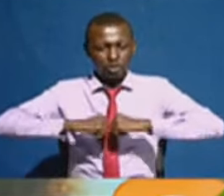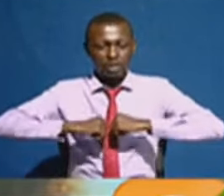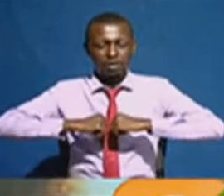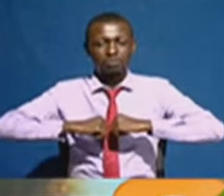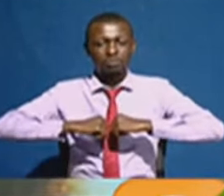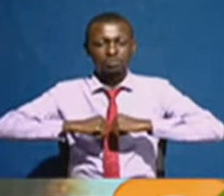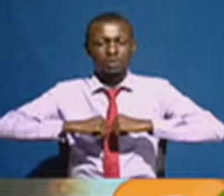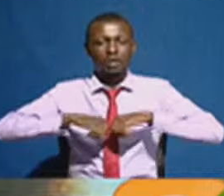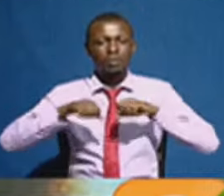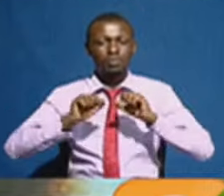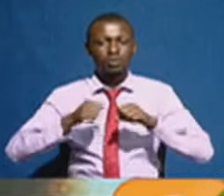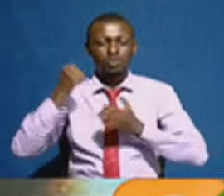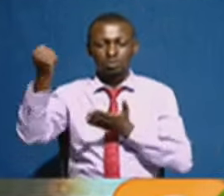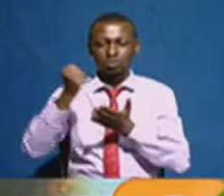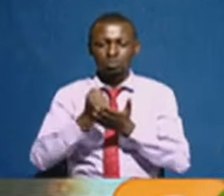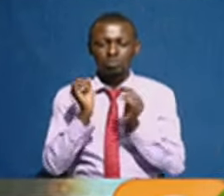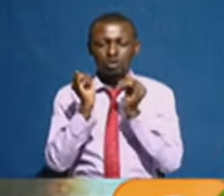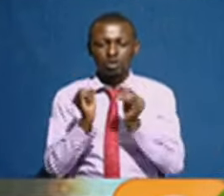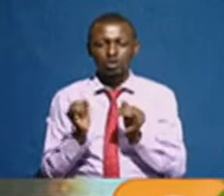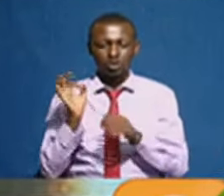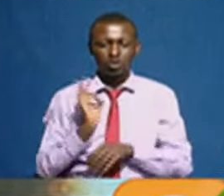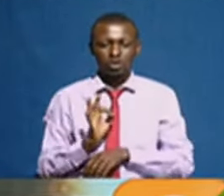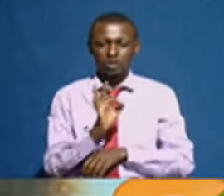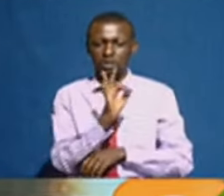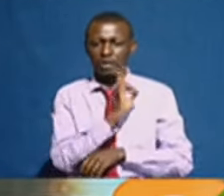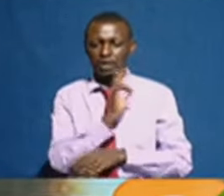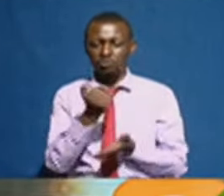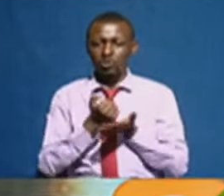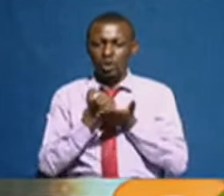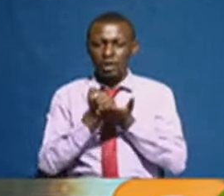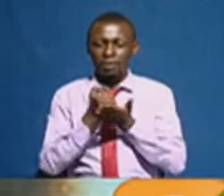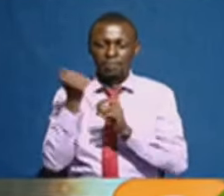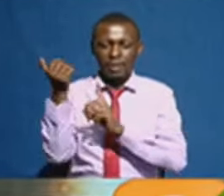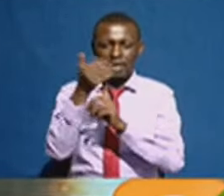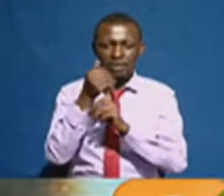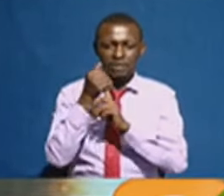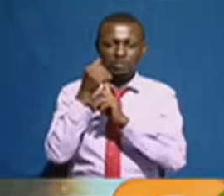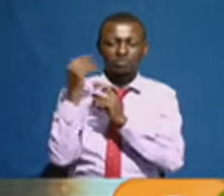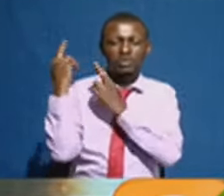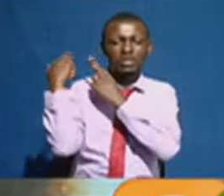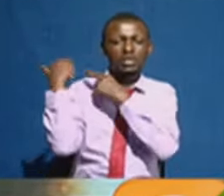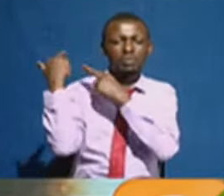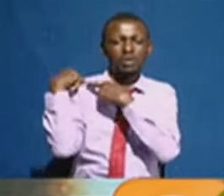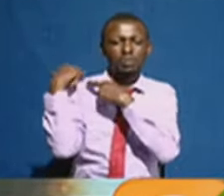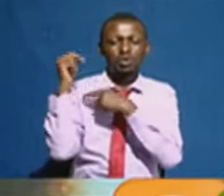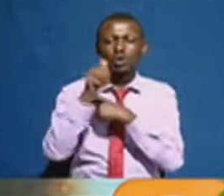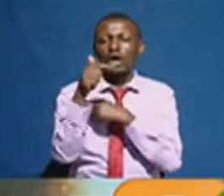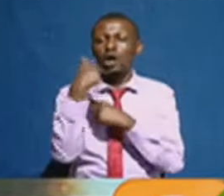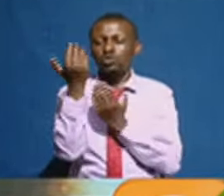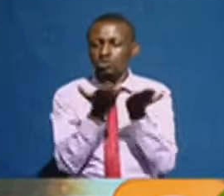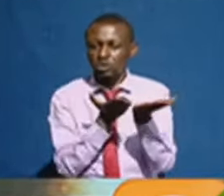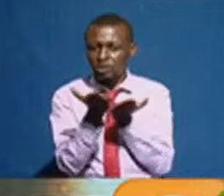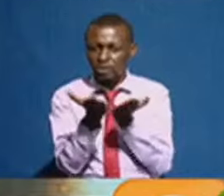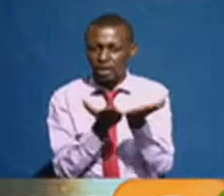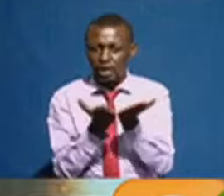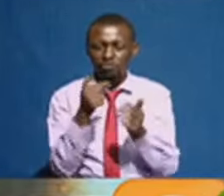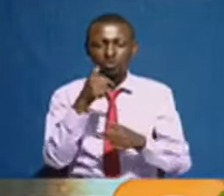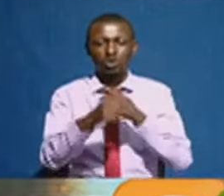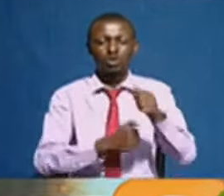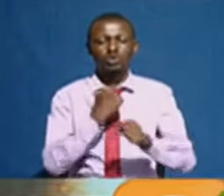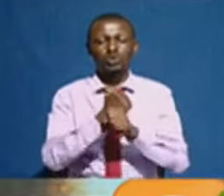holders hire new staff to help them deliver in their mandate, while the serving ones remain somewhere in